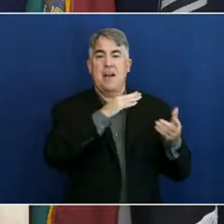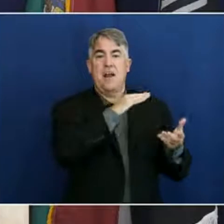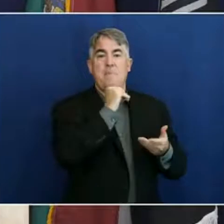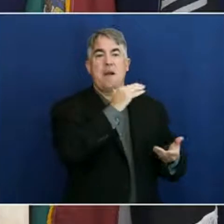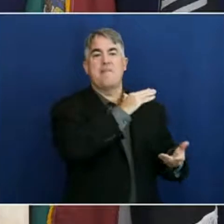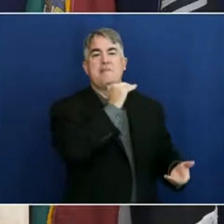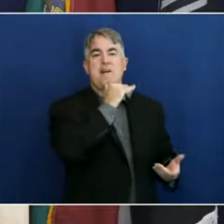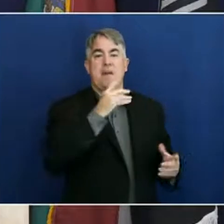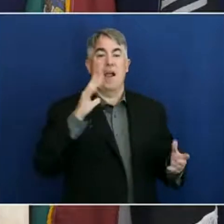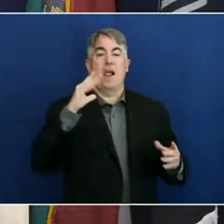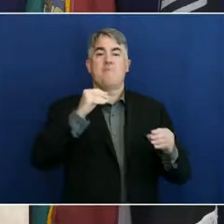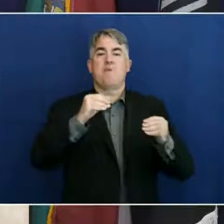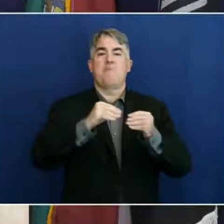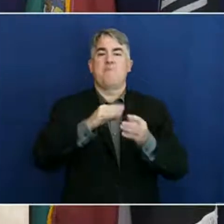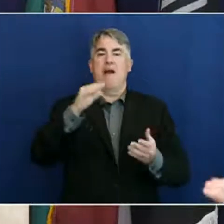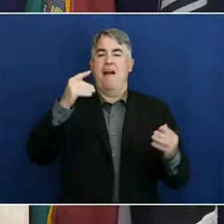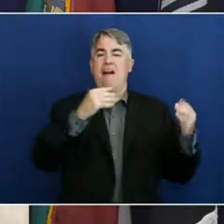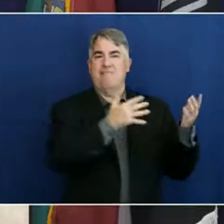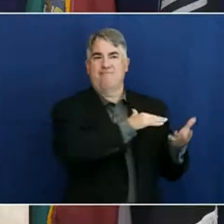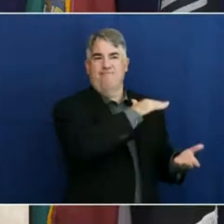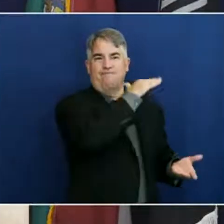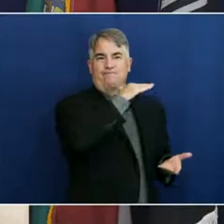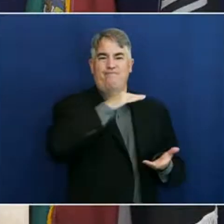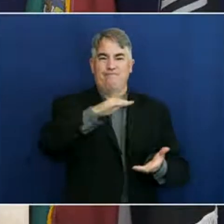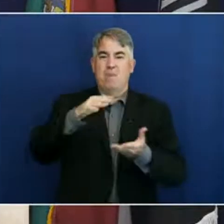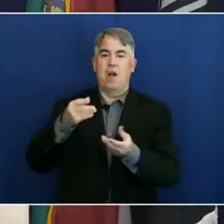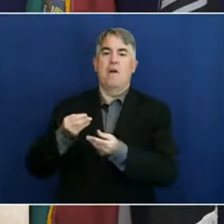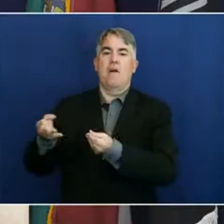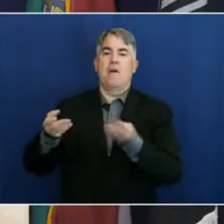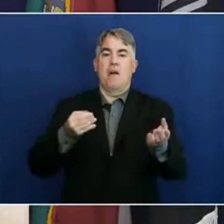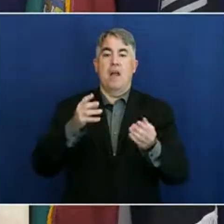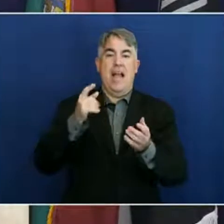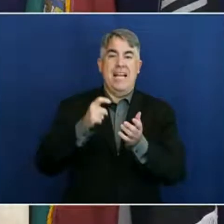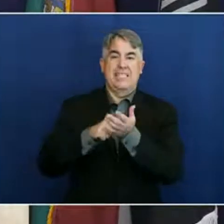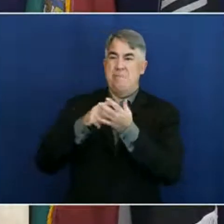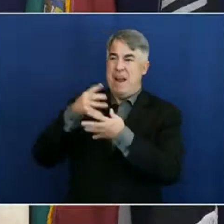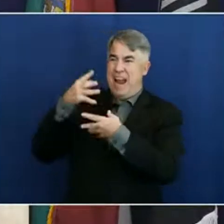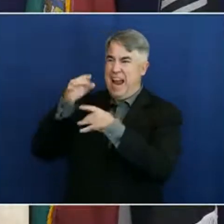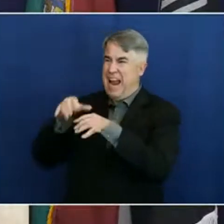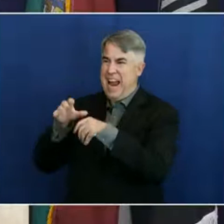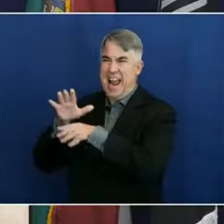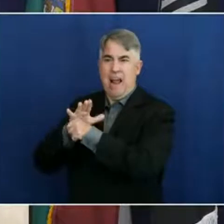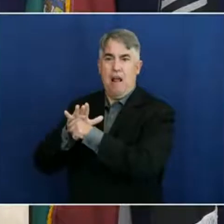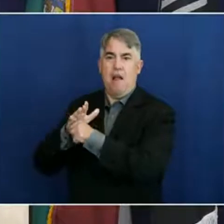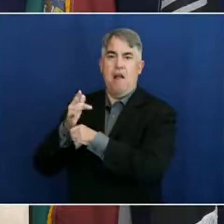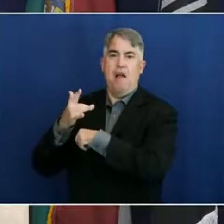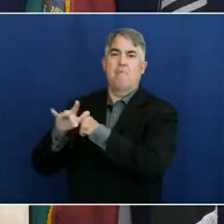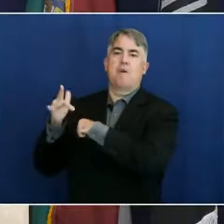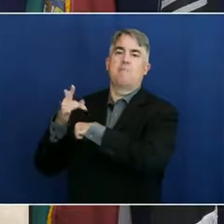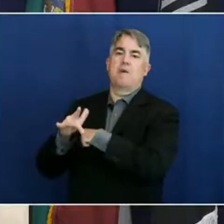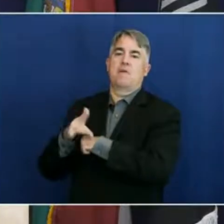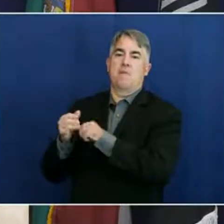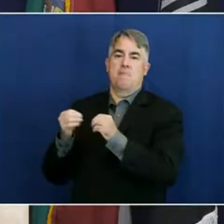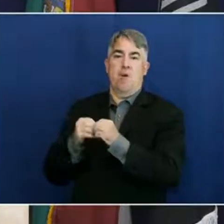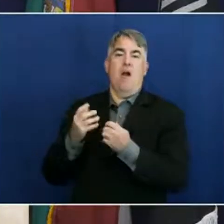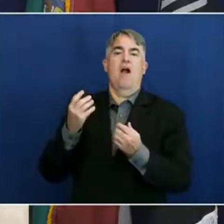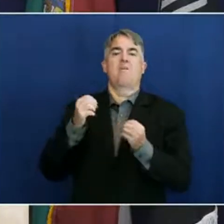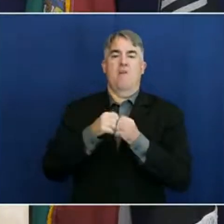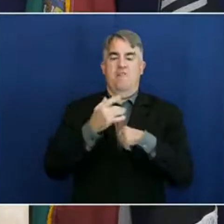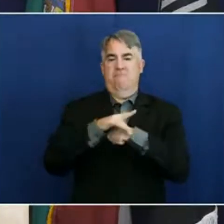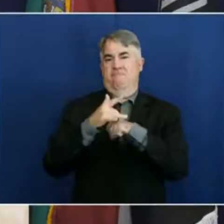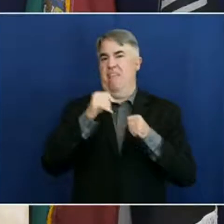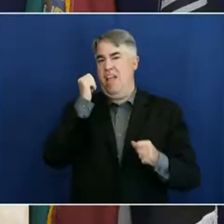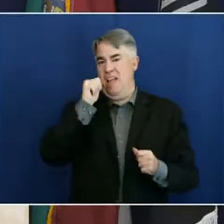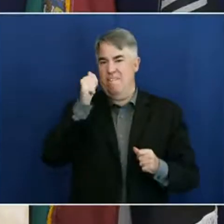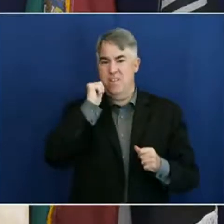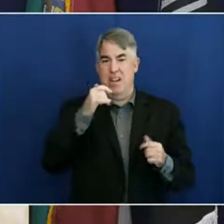has diminished a little bit. We still continue to see high numbers of vaccines being taken every single day, but we now have to shift and